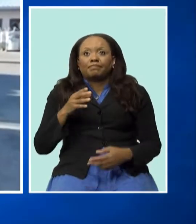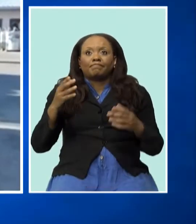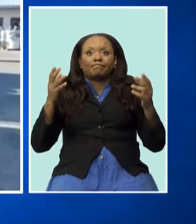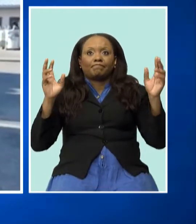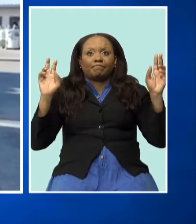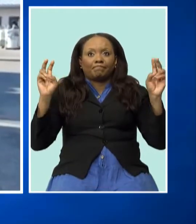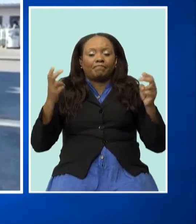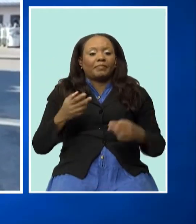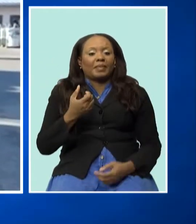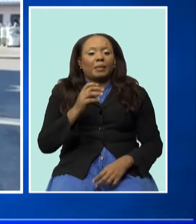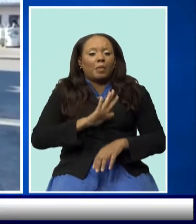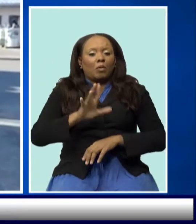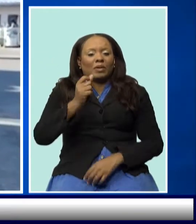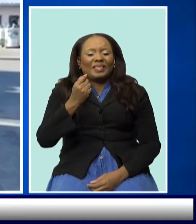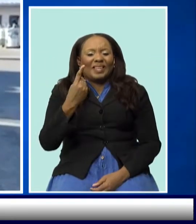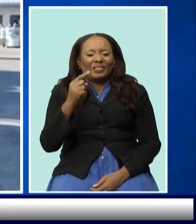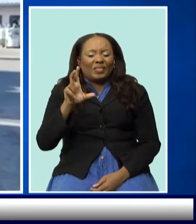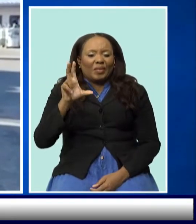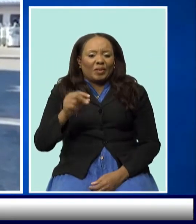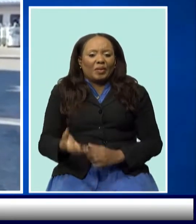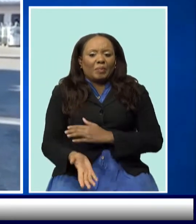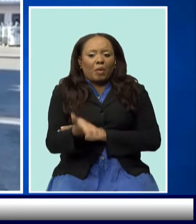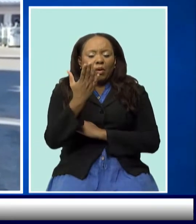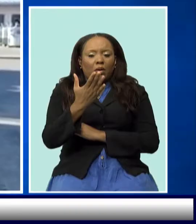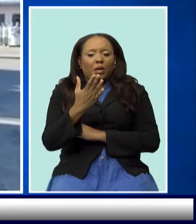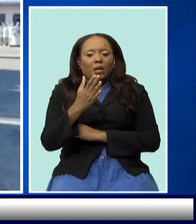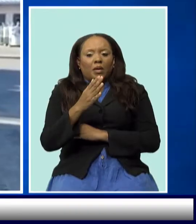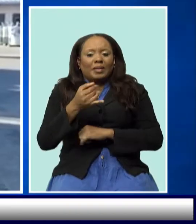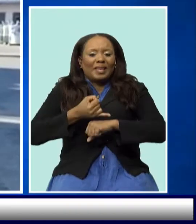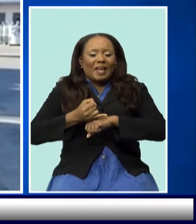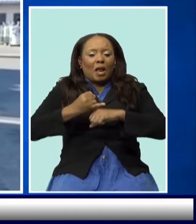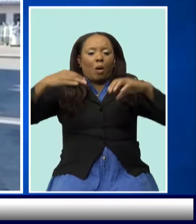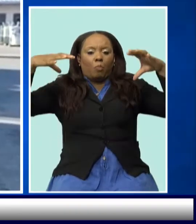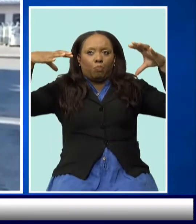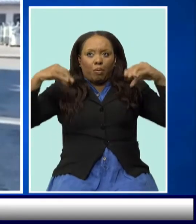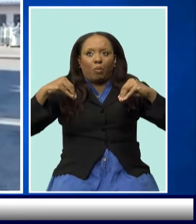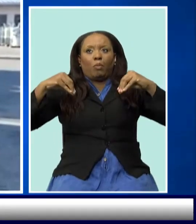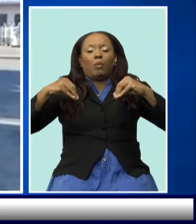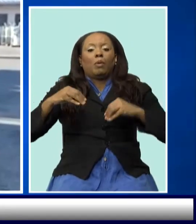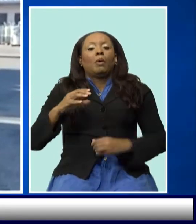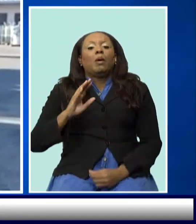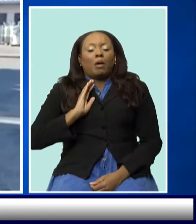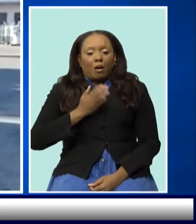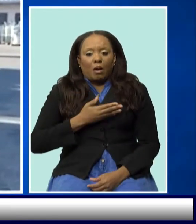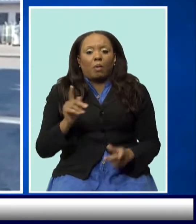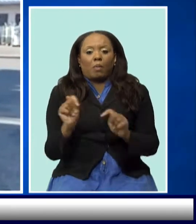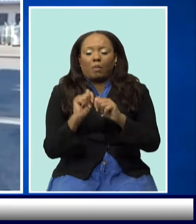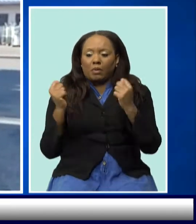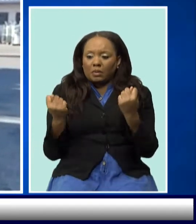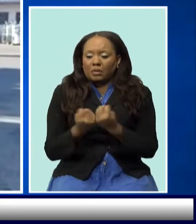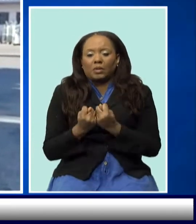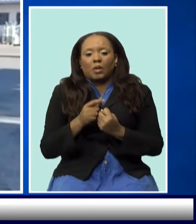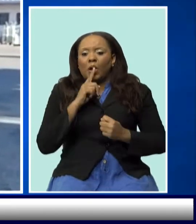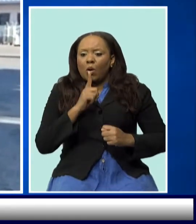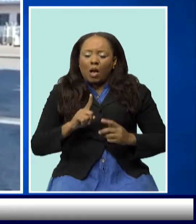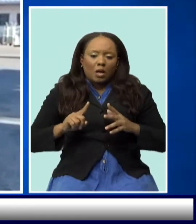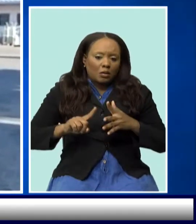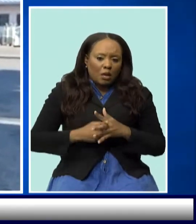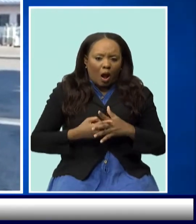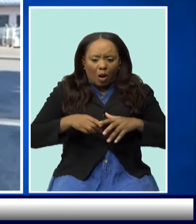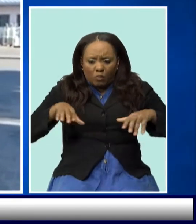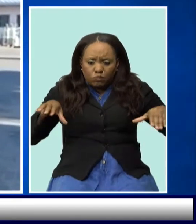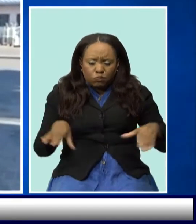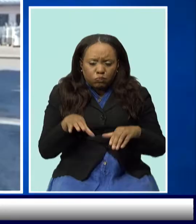11:30 a.m. With that, our generation and leadership teams immediately activated the company's emergency and